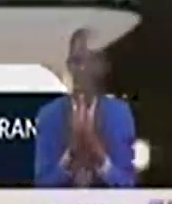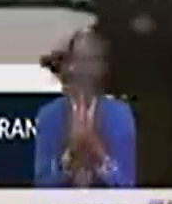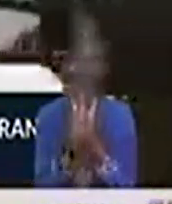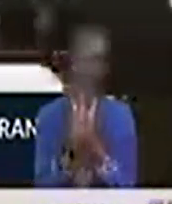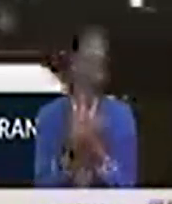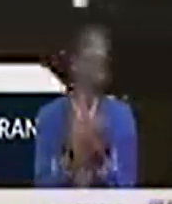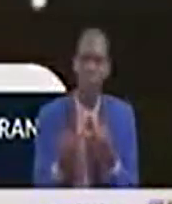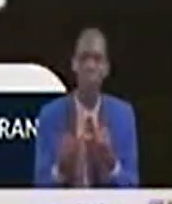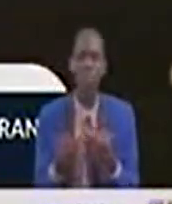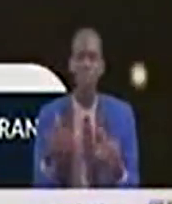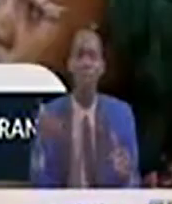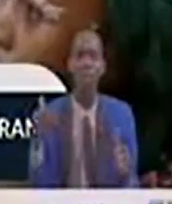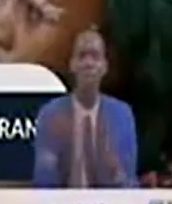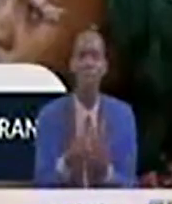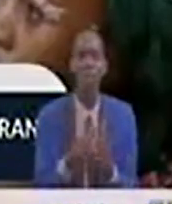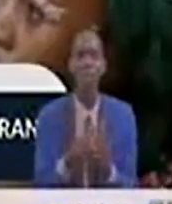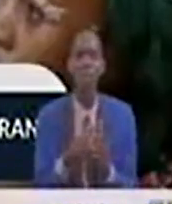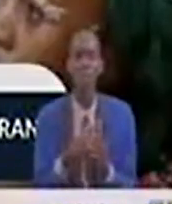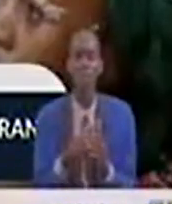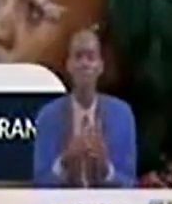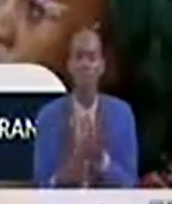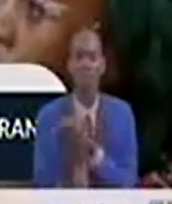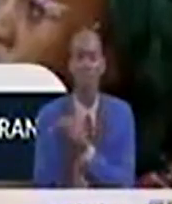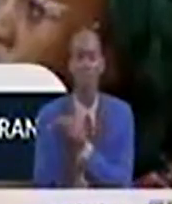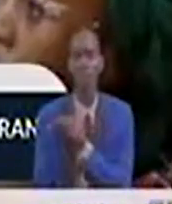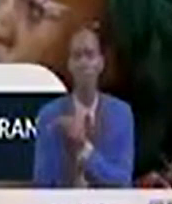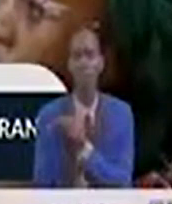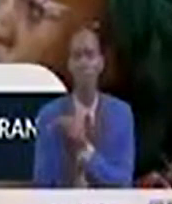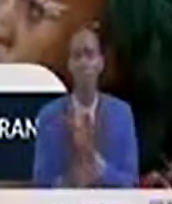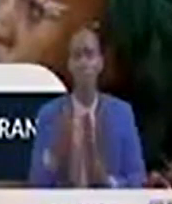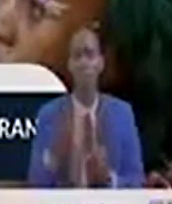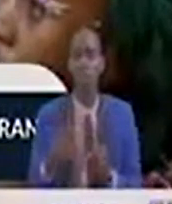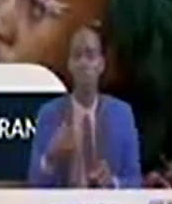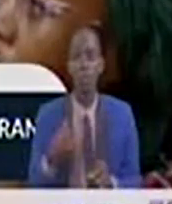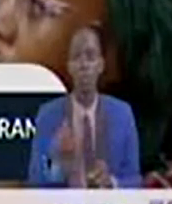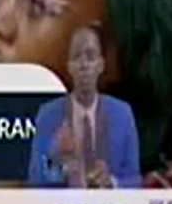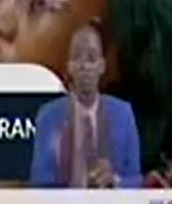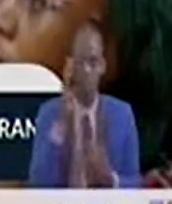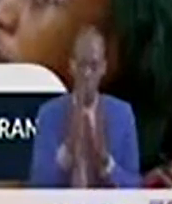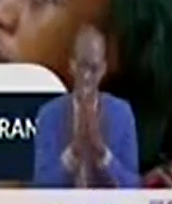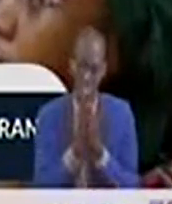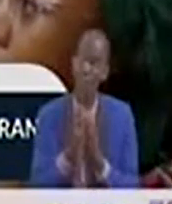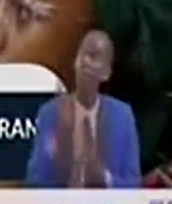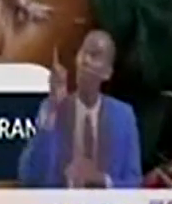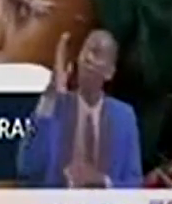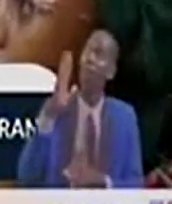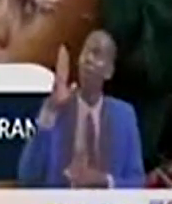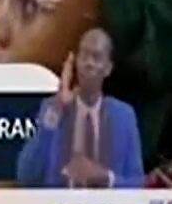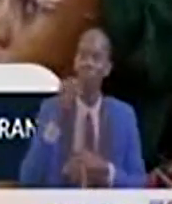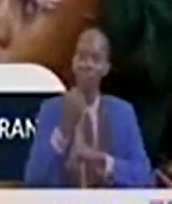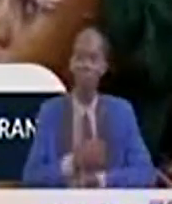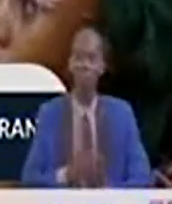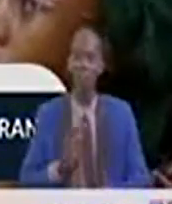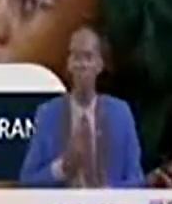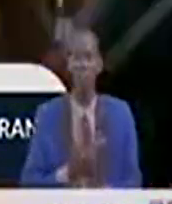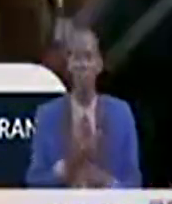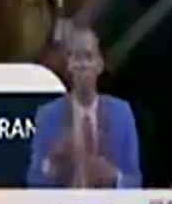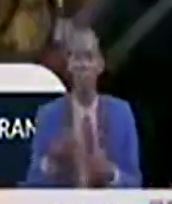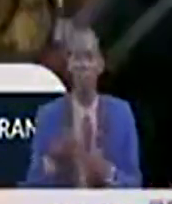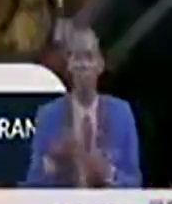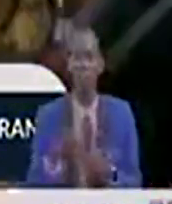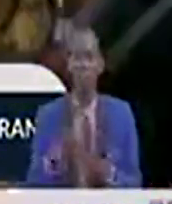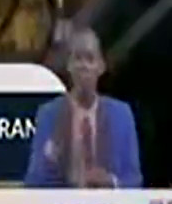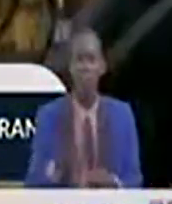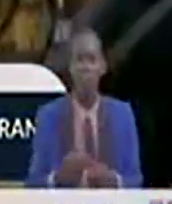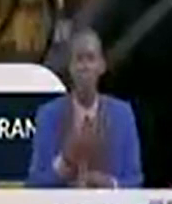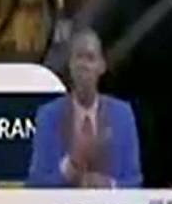perseverance against temptation. If we will pray, God will protect us, God will preserve us,